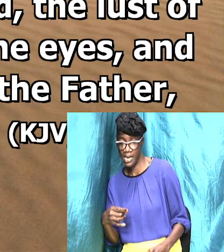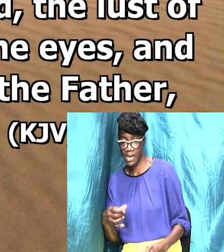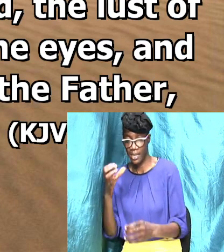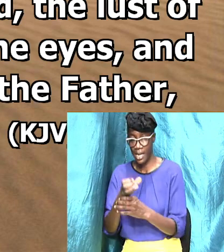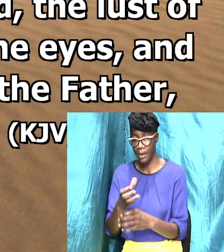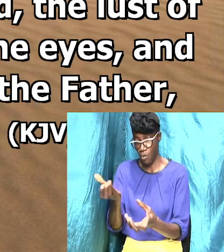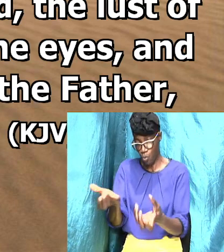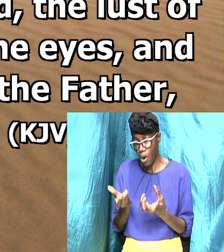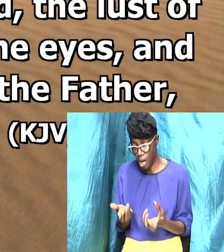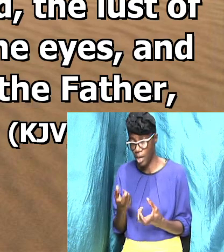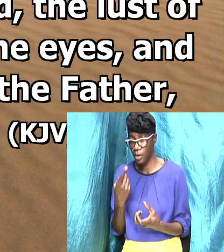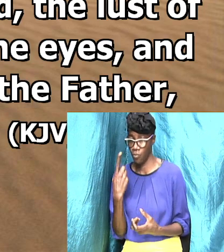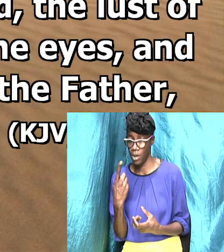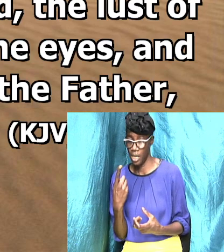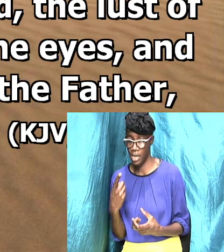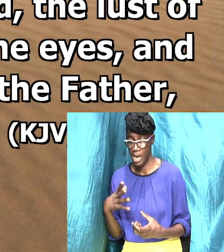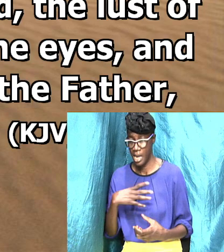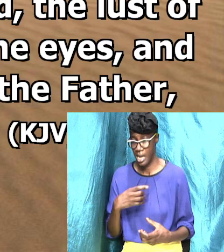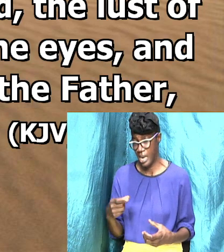it.